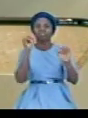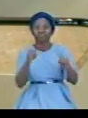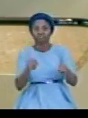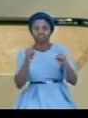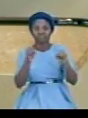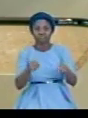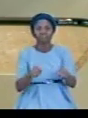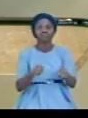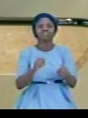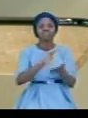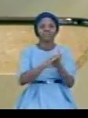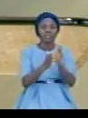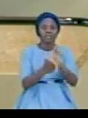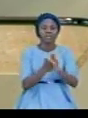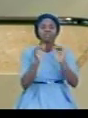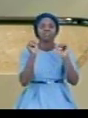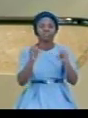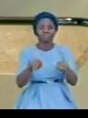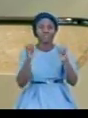Hallelujah. Hallelujah.